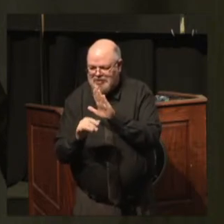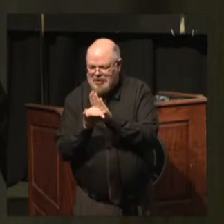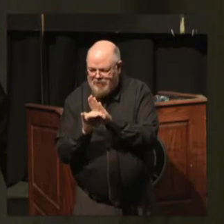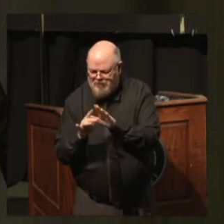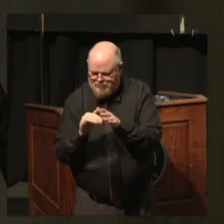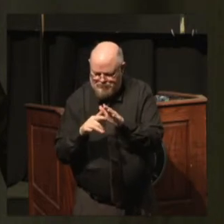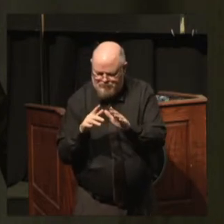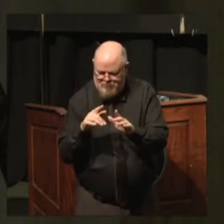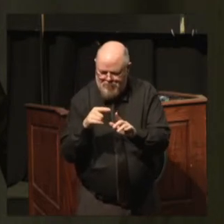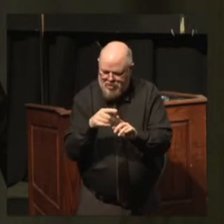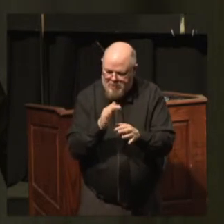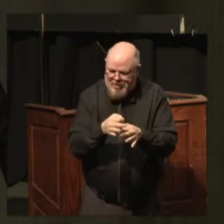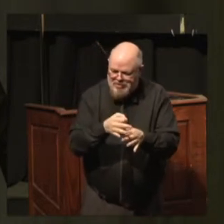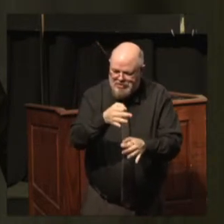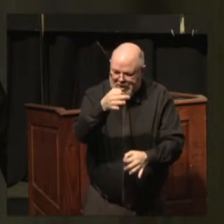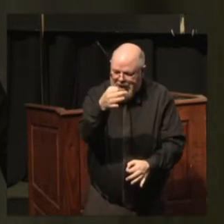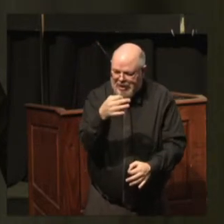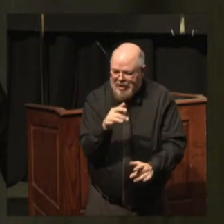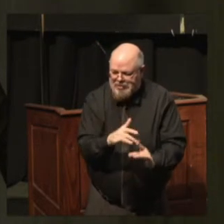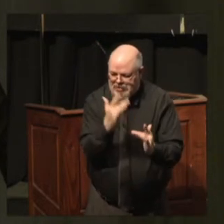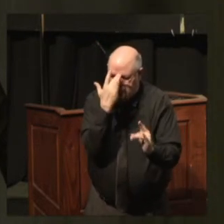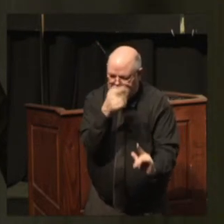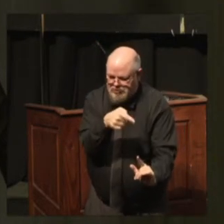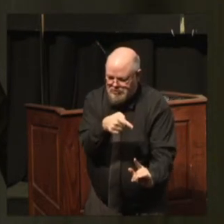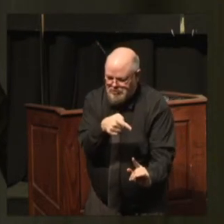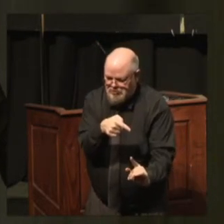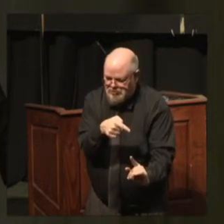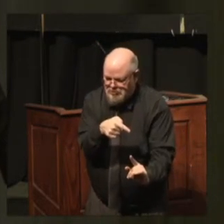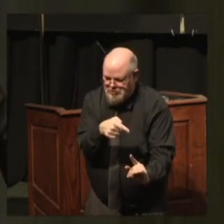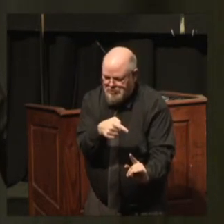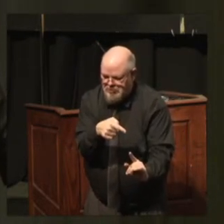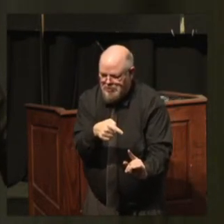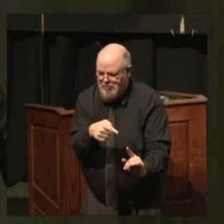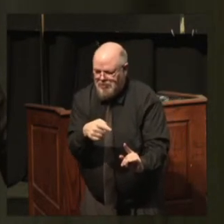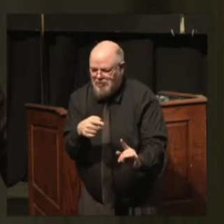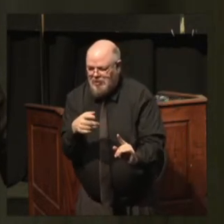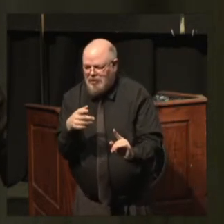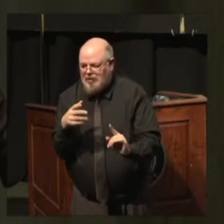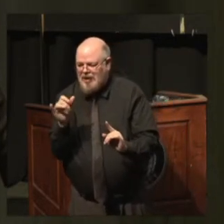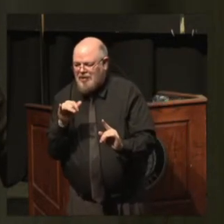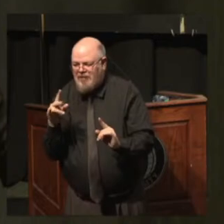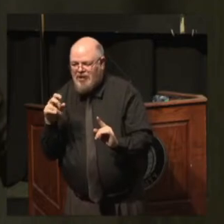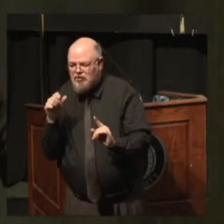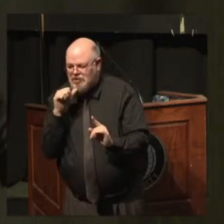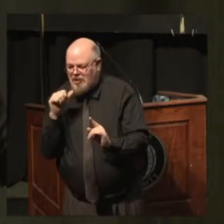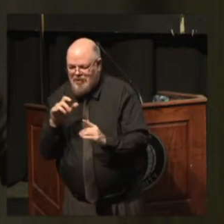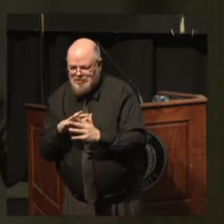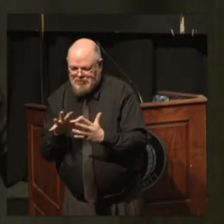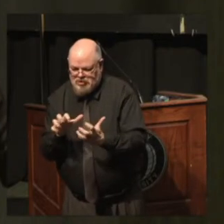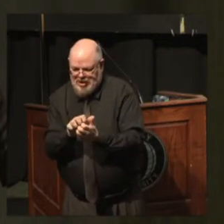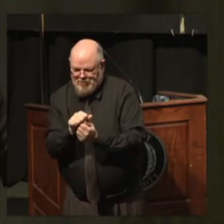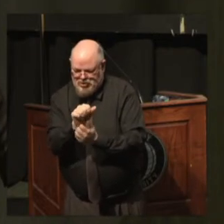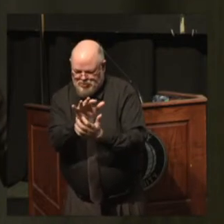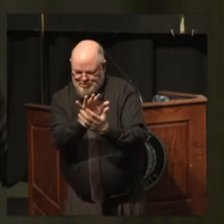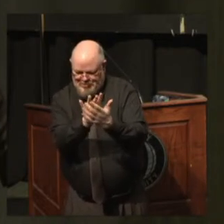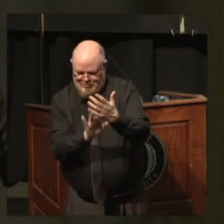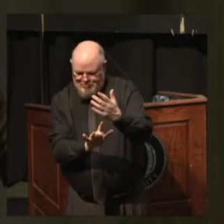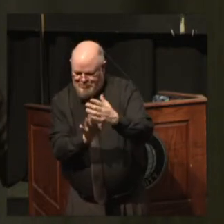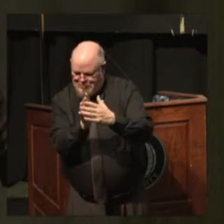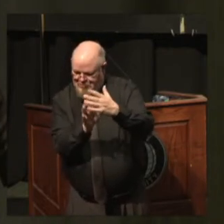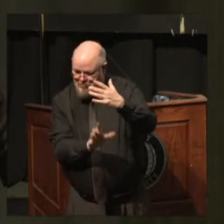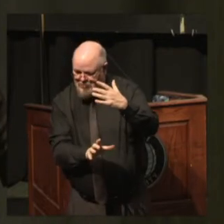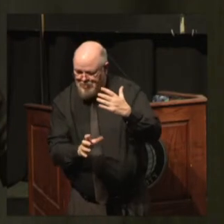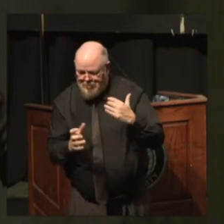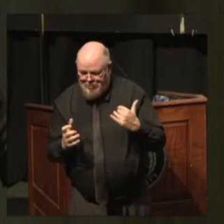line. It looks like it's not even there, right? That's how much it crushed it. And the question is, what do you do with